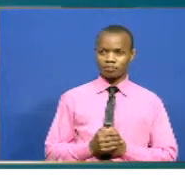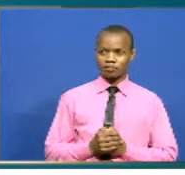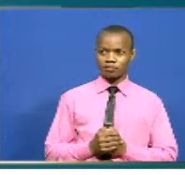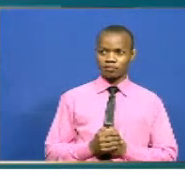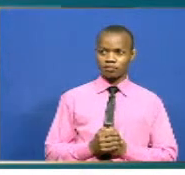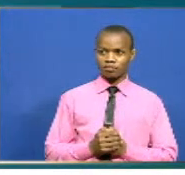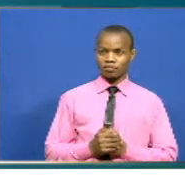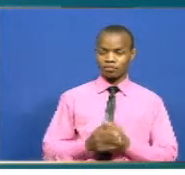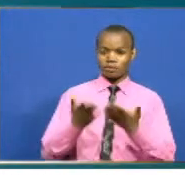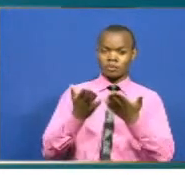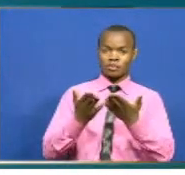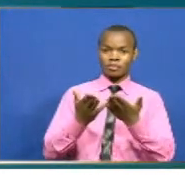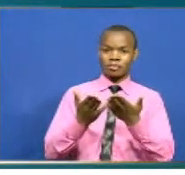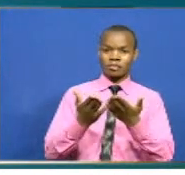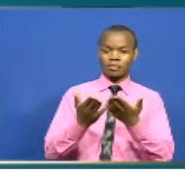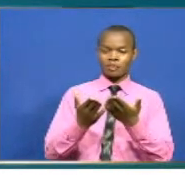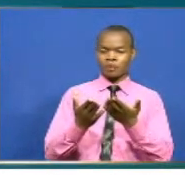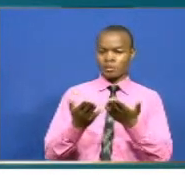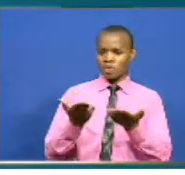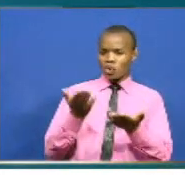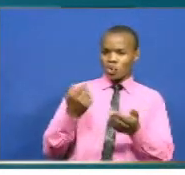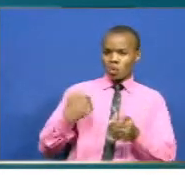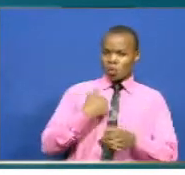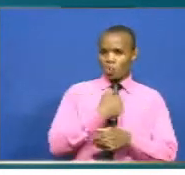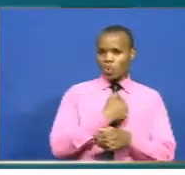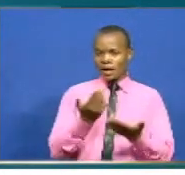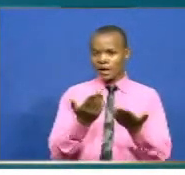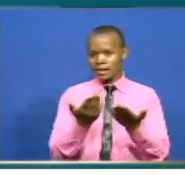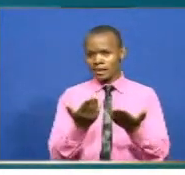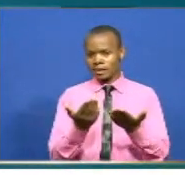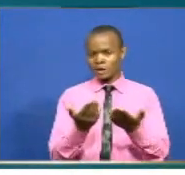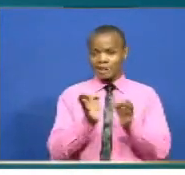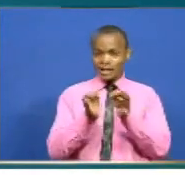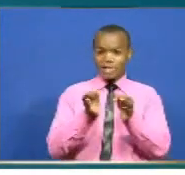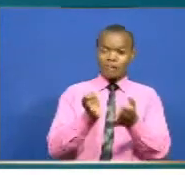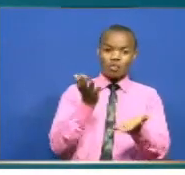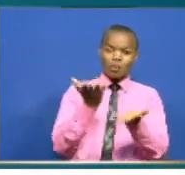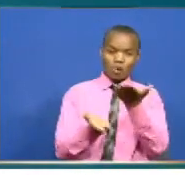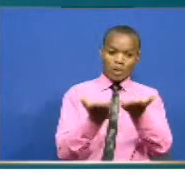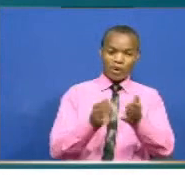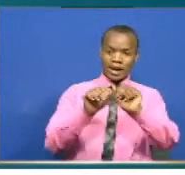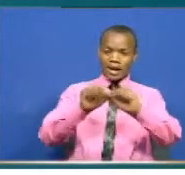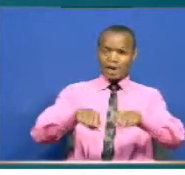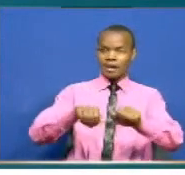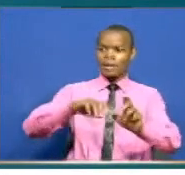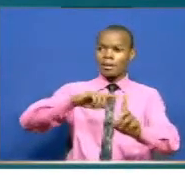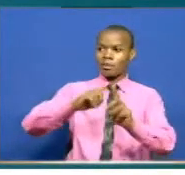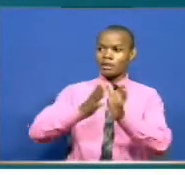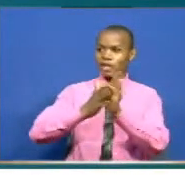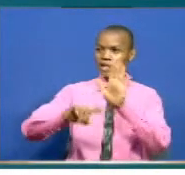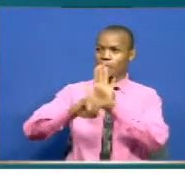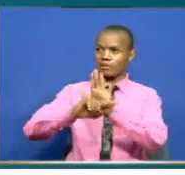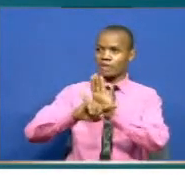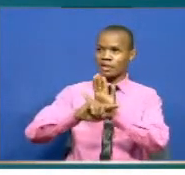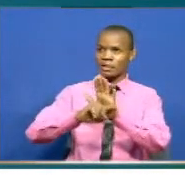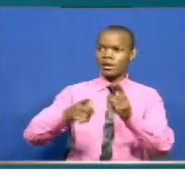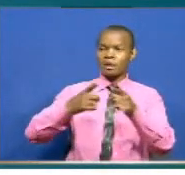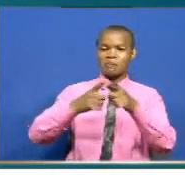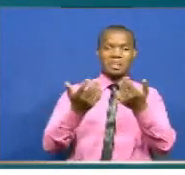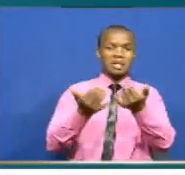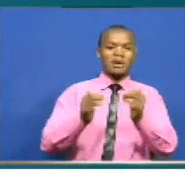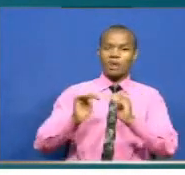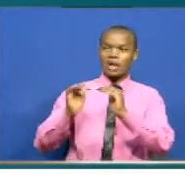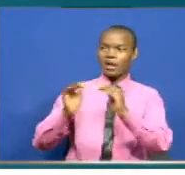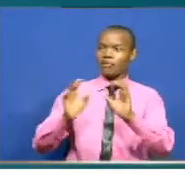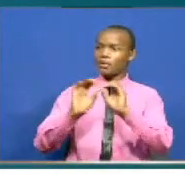the negative or the alternative for that matter? I would say that that is not at this particular stage